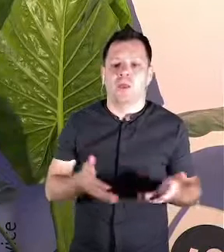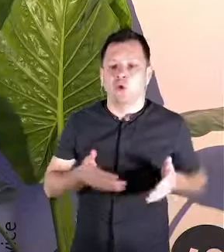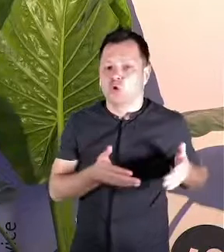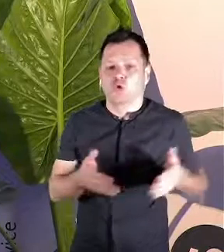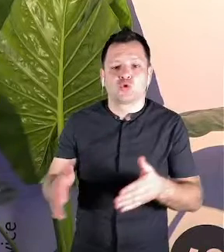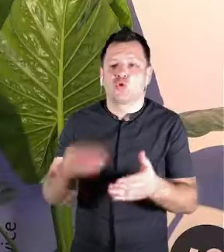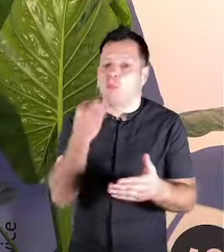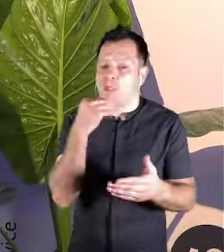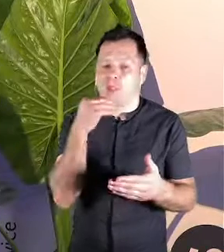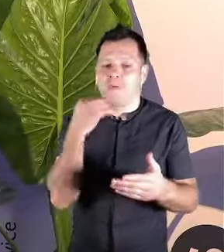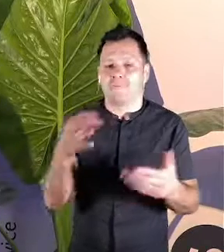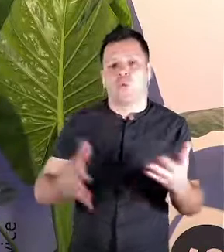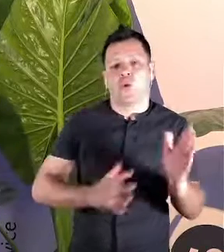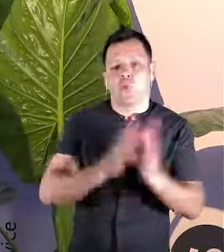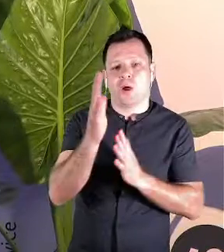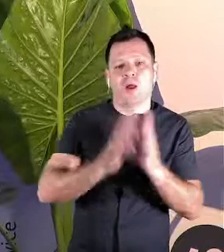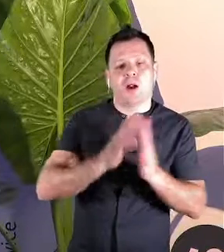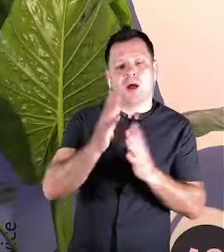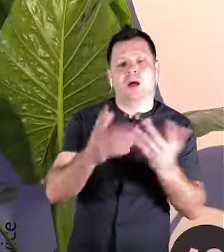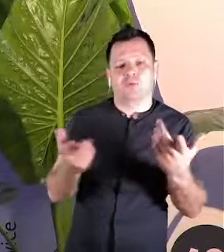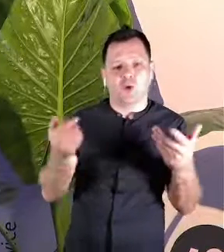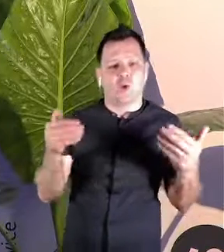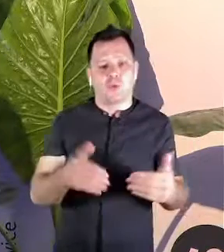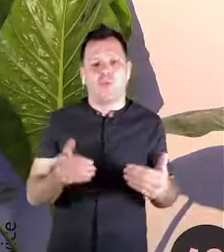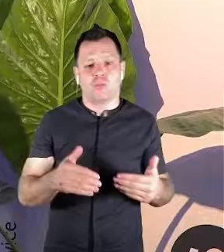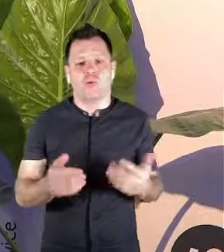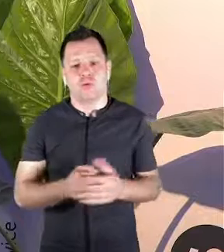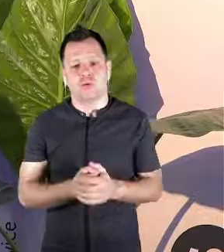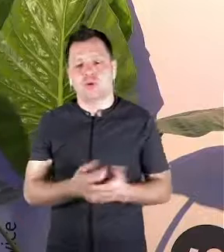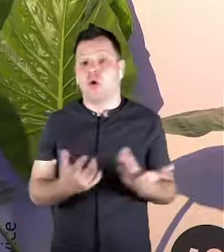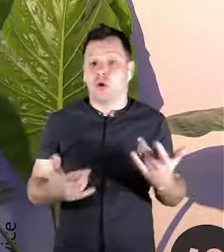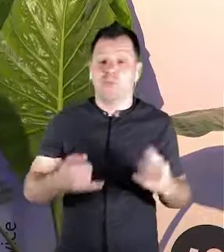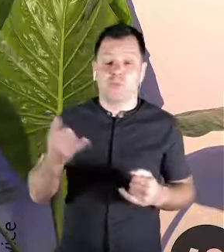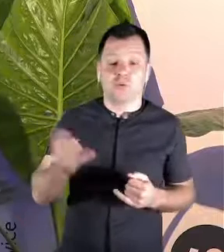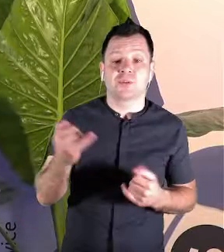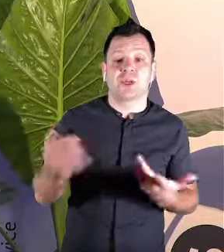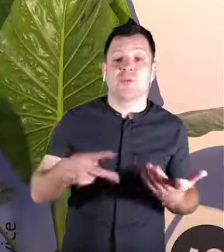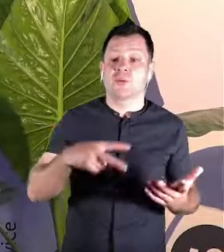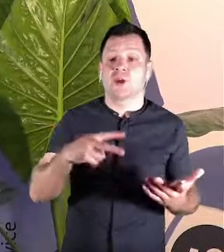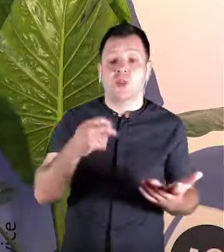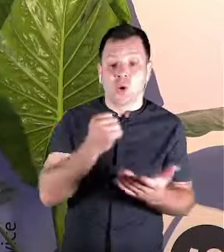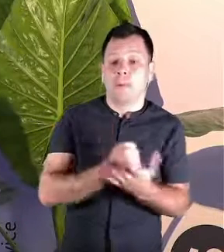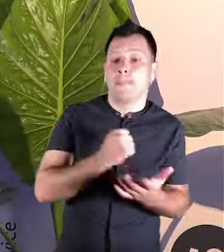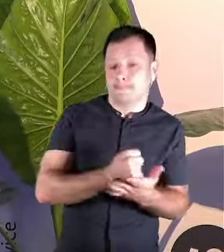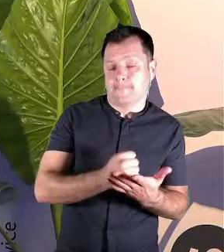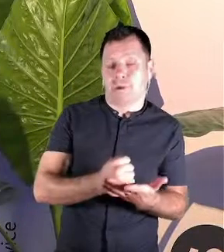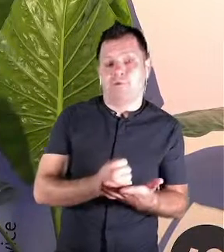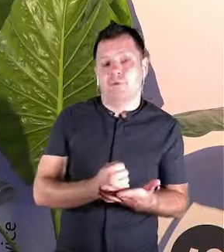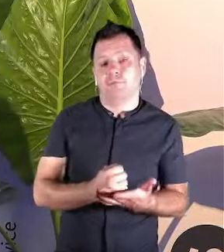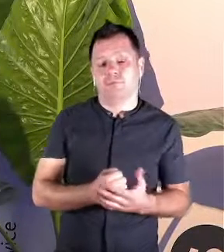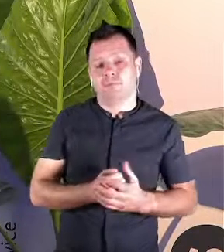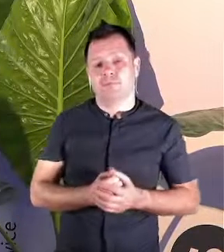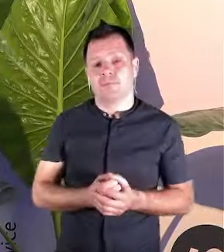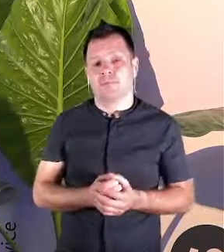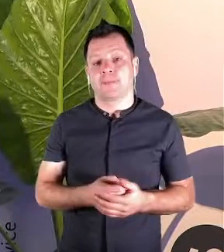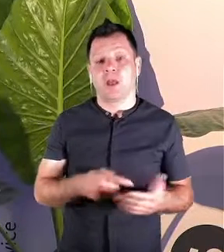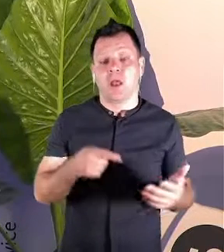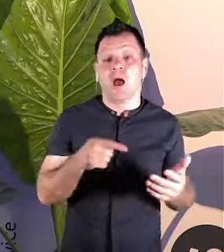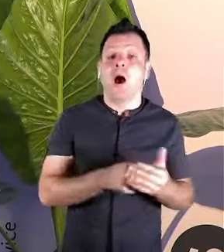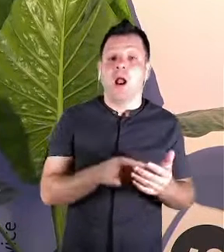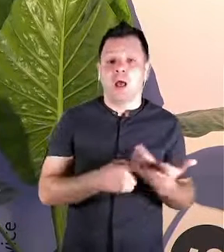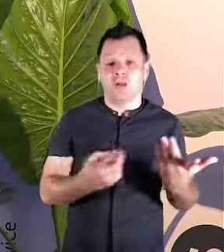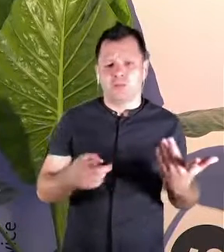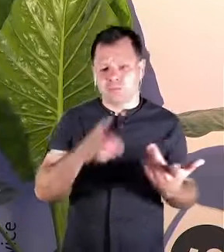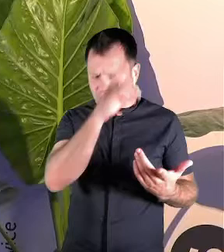the law. But at the same time, so many people are just taking this landscape for granted, and they are